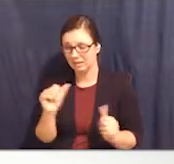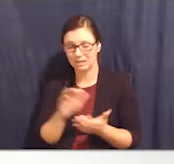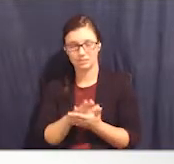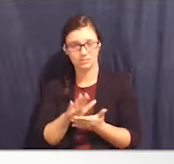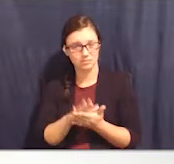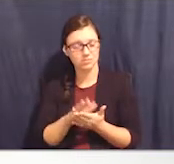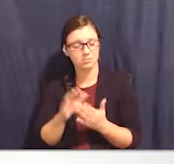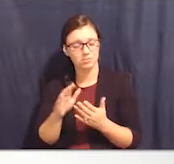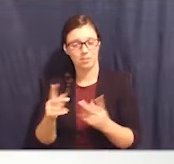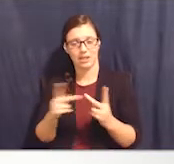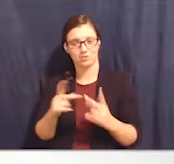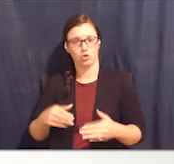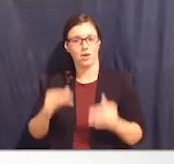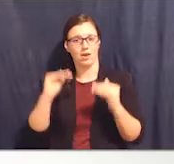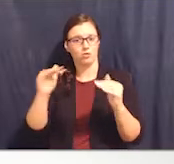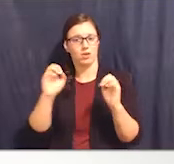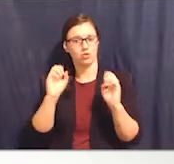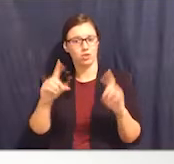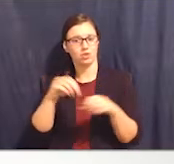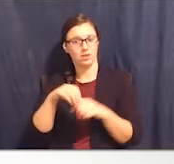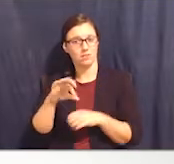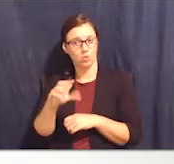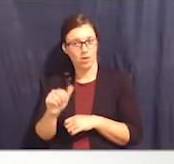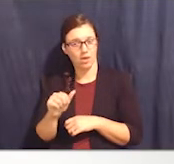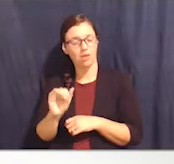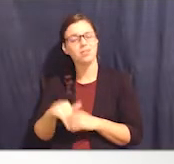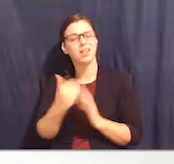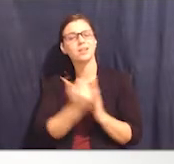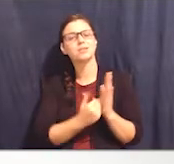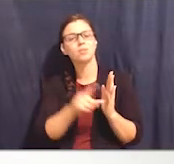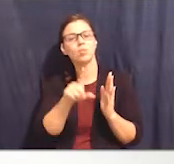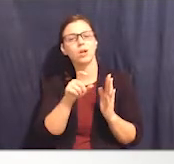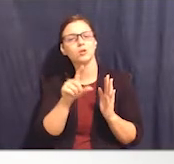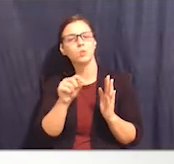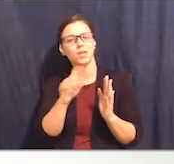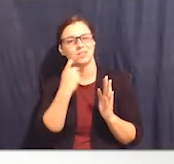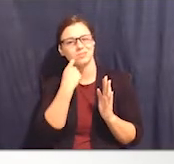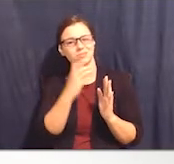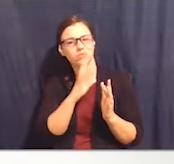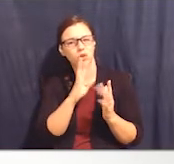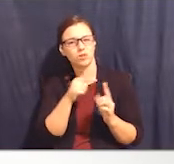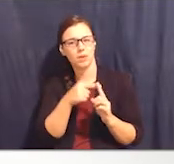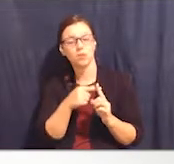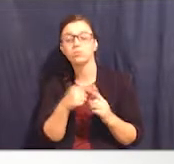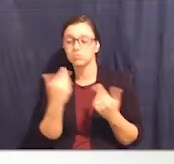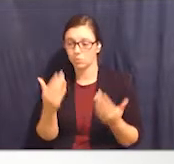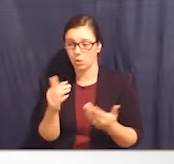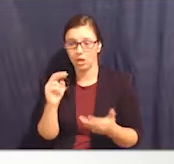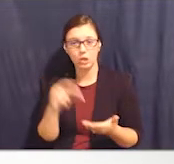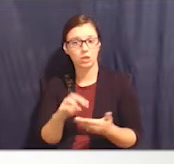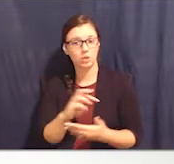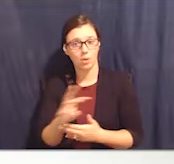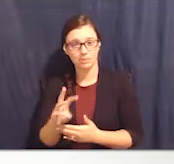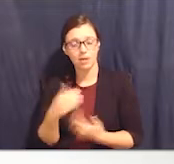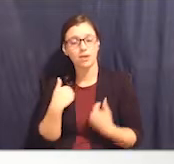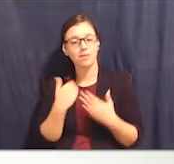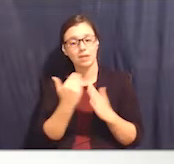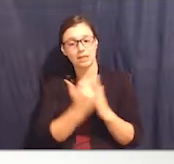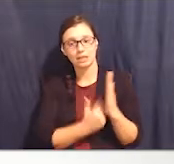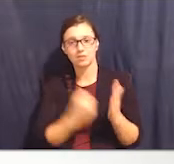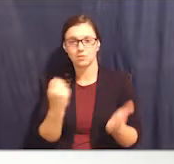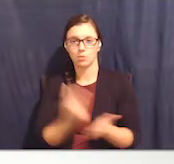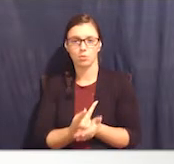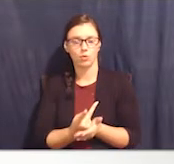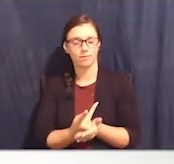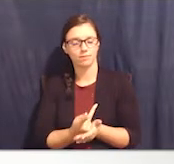So FAU, they started in Jupiter and expanded to their main campus in Boca with their program. Because